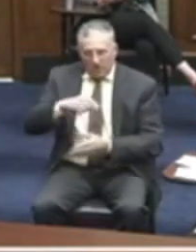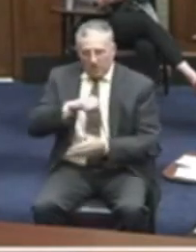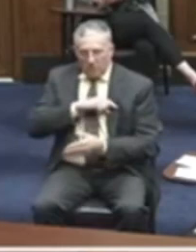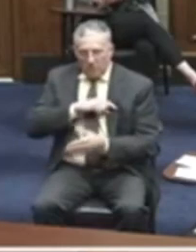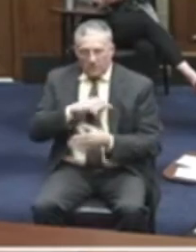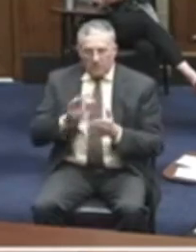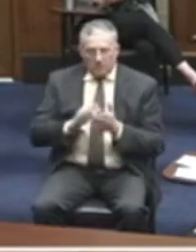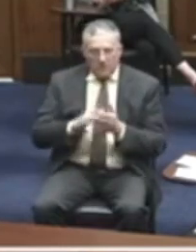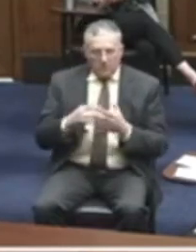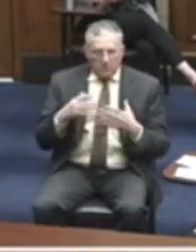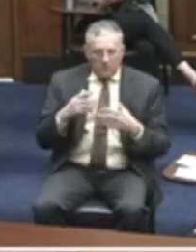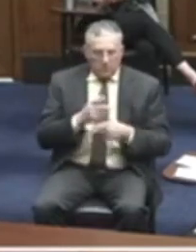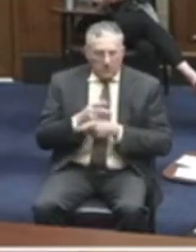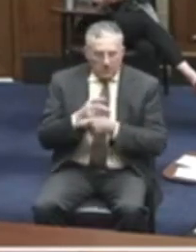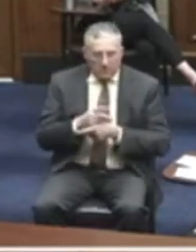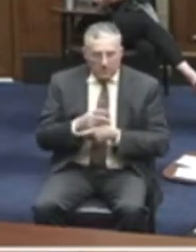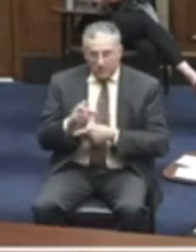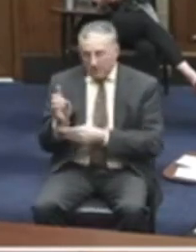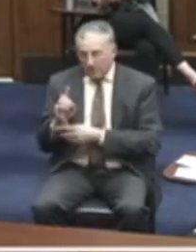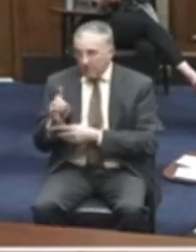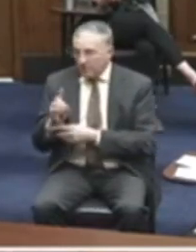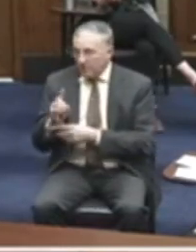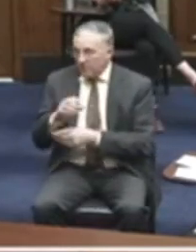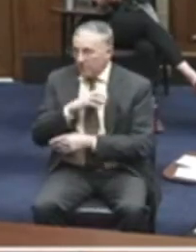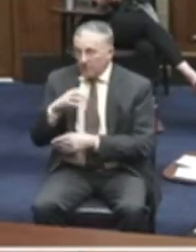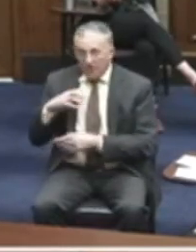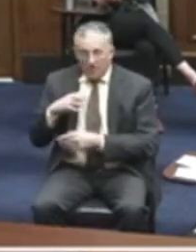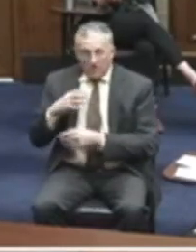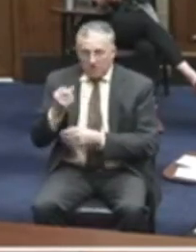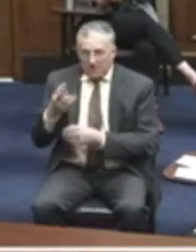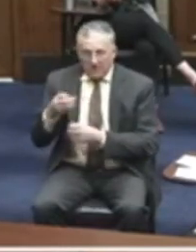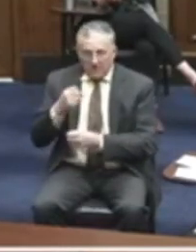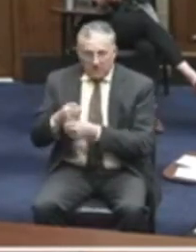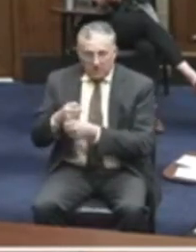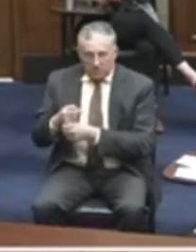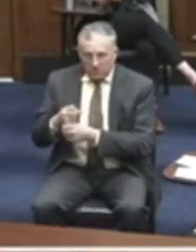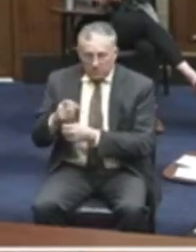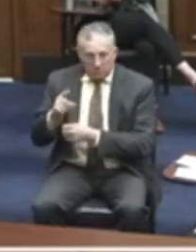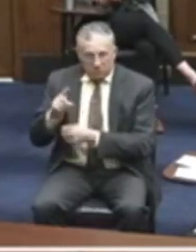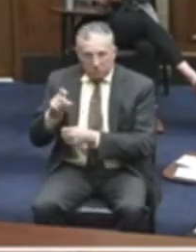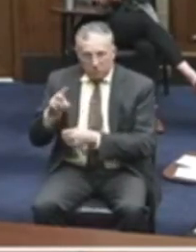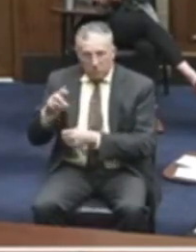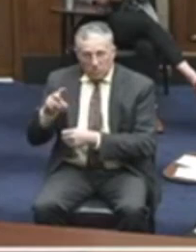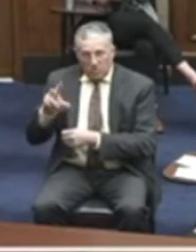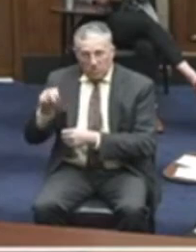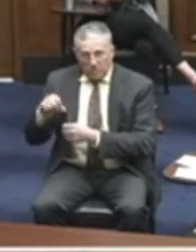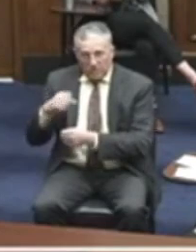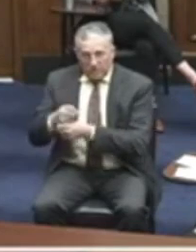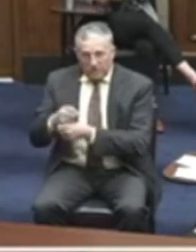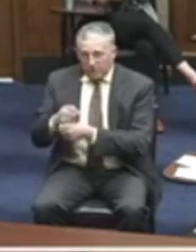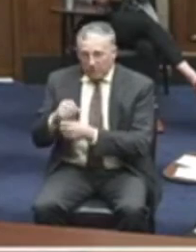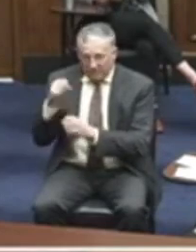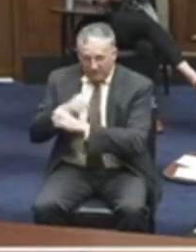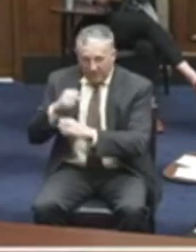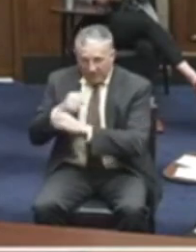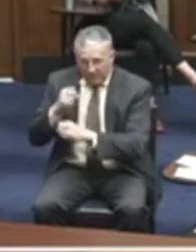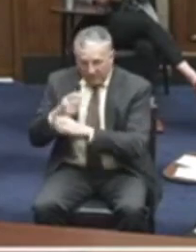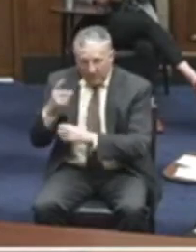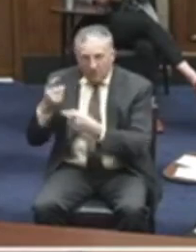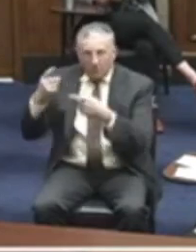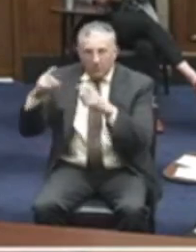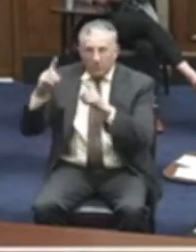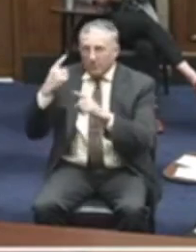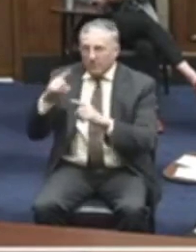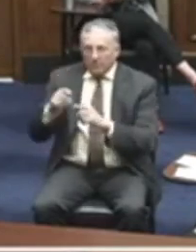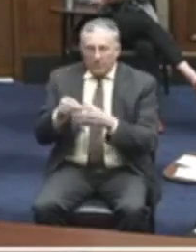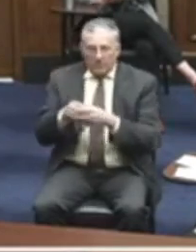care. Democrats in Congress have spent decades fighting and succeeding to expand access to health care in